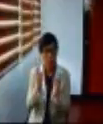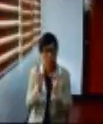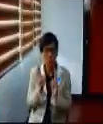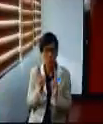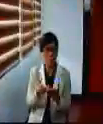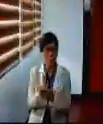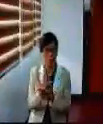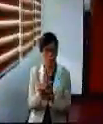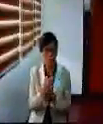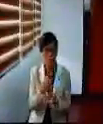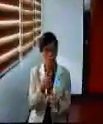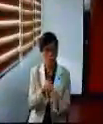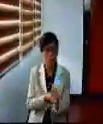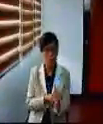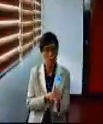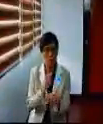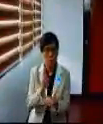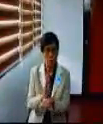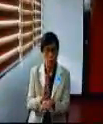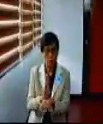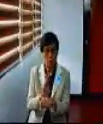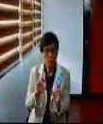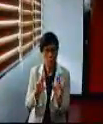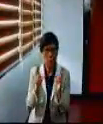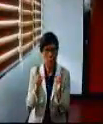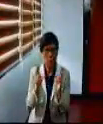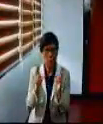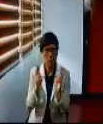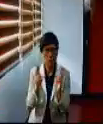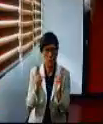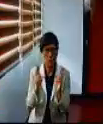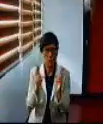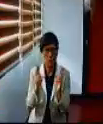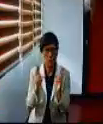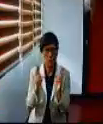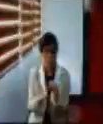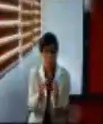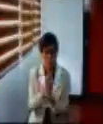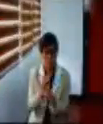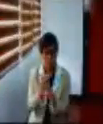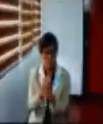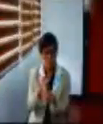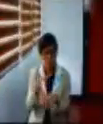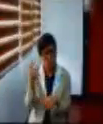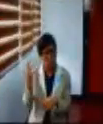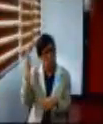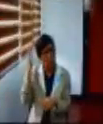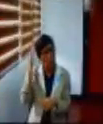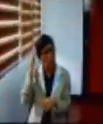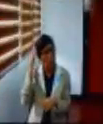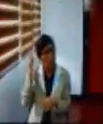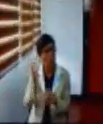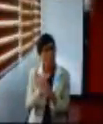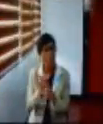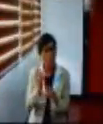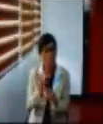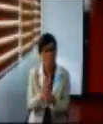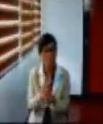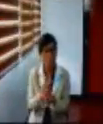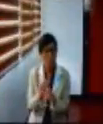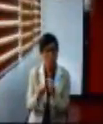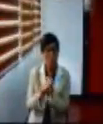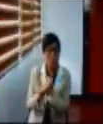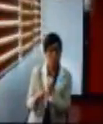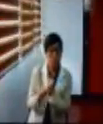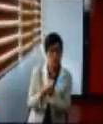its business relationship does create a certain sense of promotion and a certain sense of protection. But we can talk about that